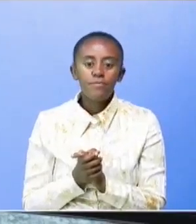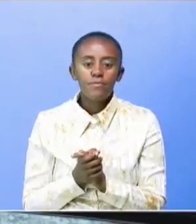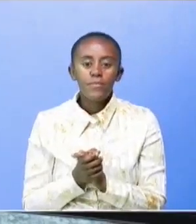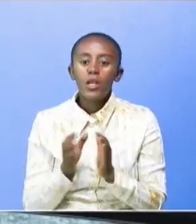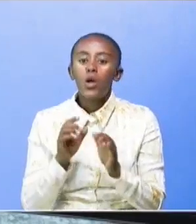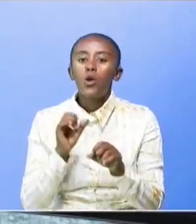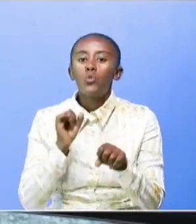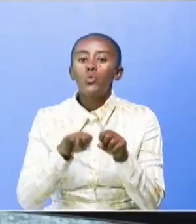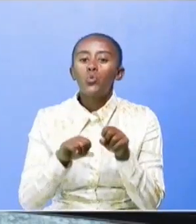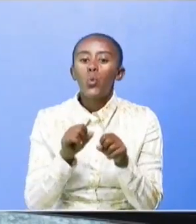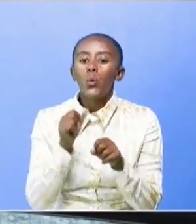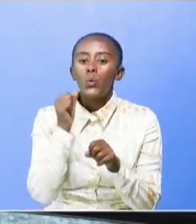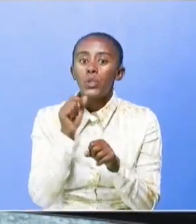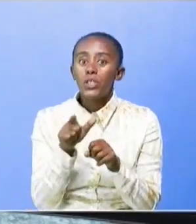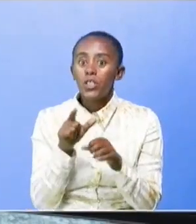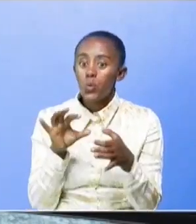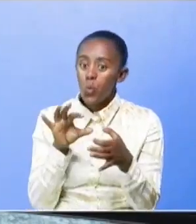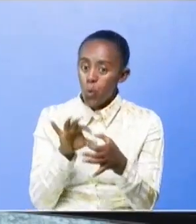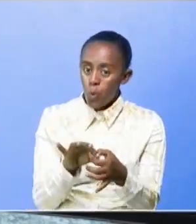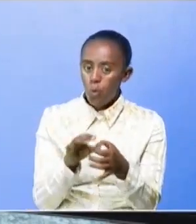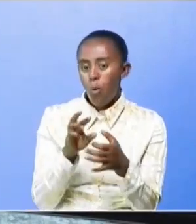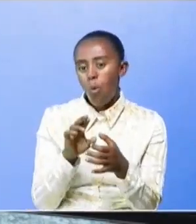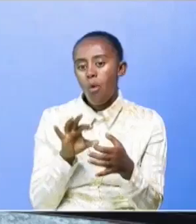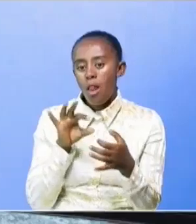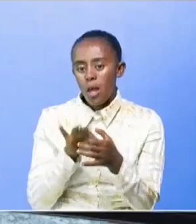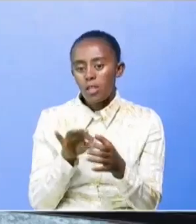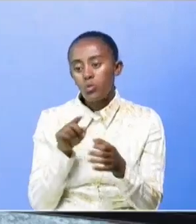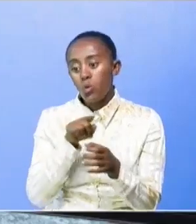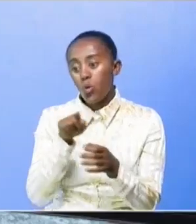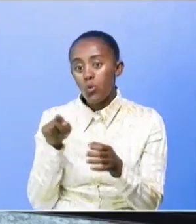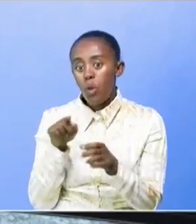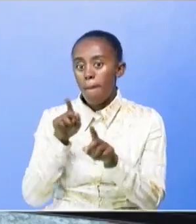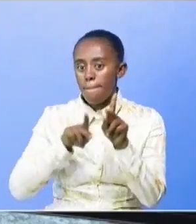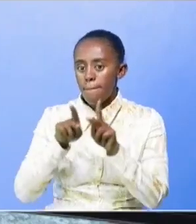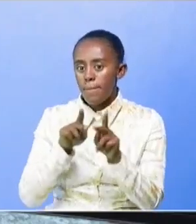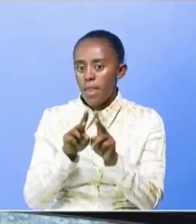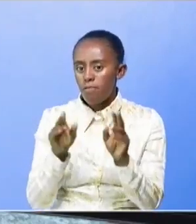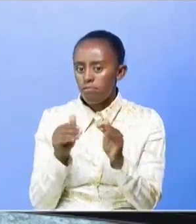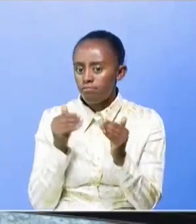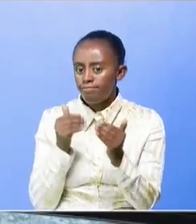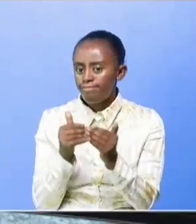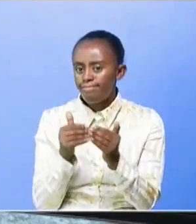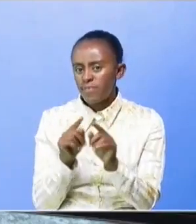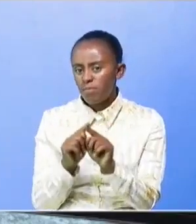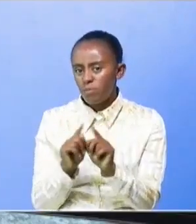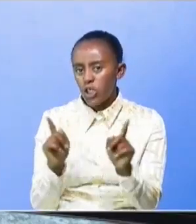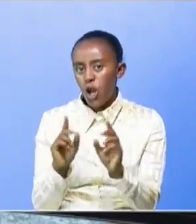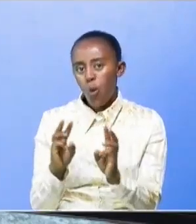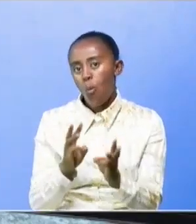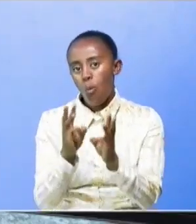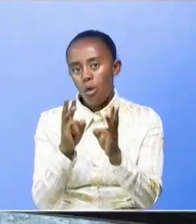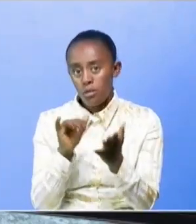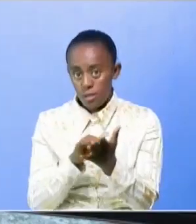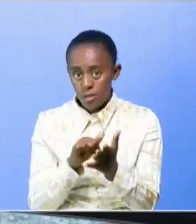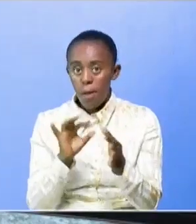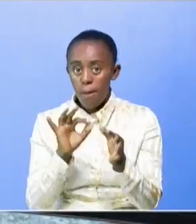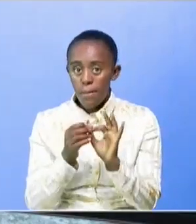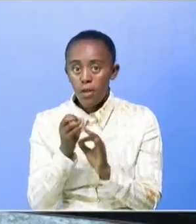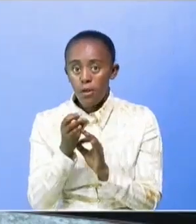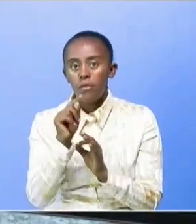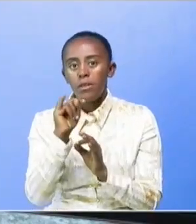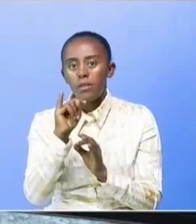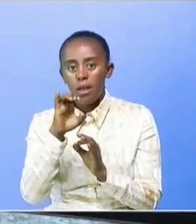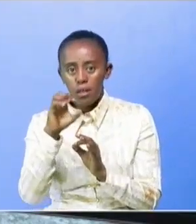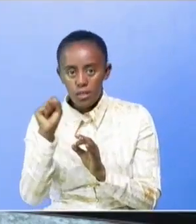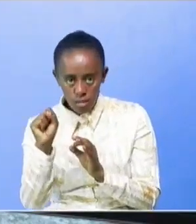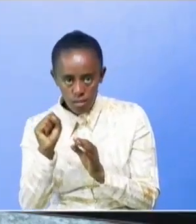So she is united or she's linked with those people in a very special way. That is the meaning of